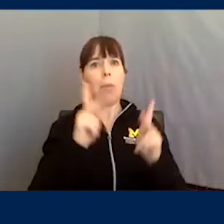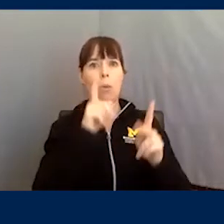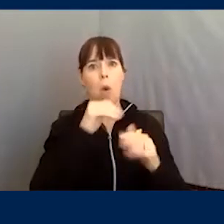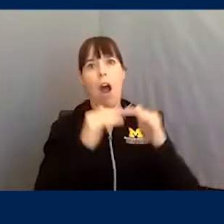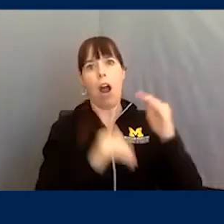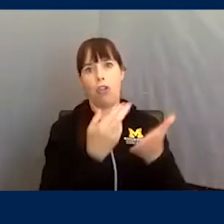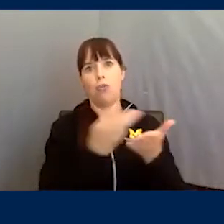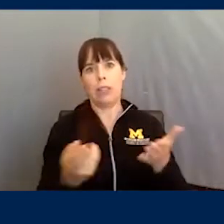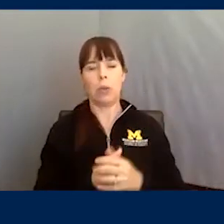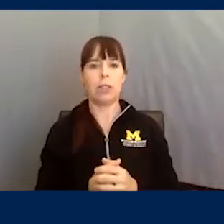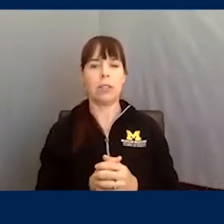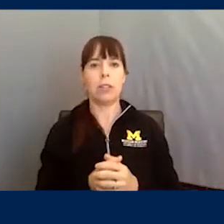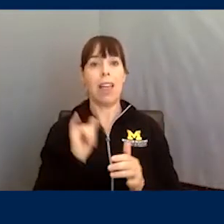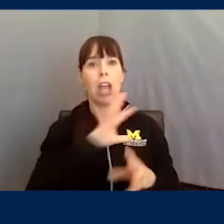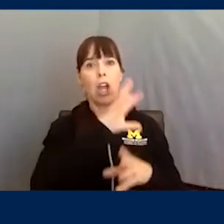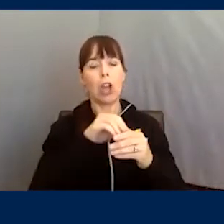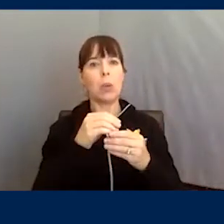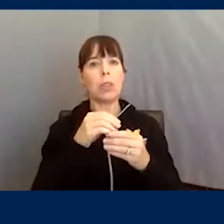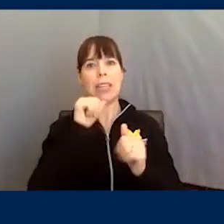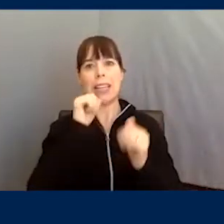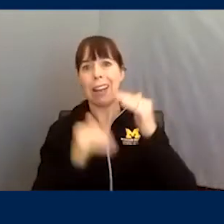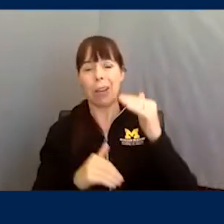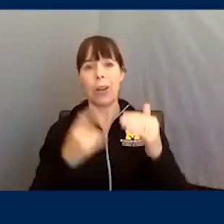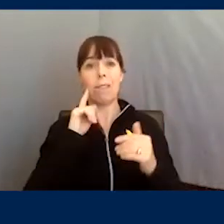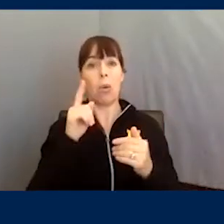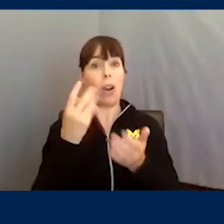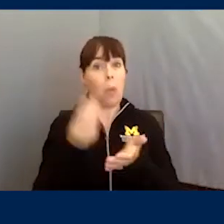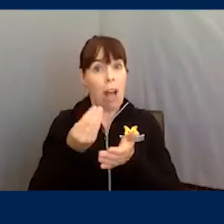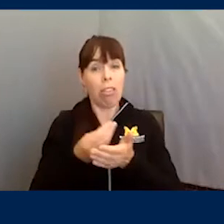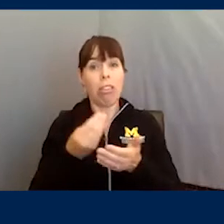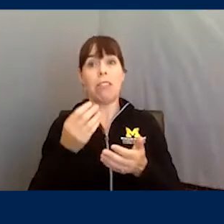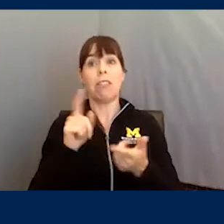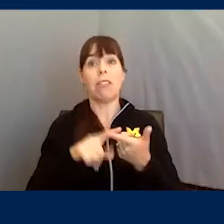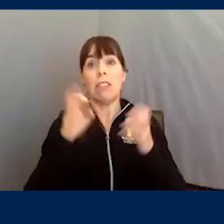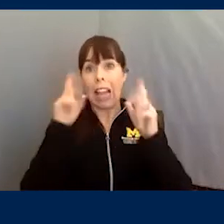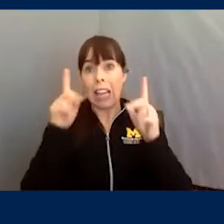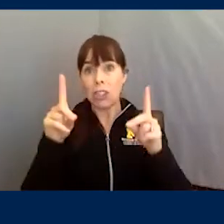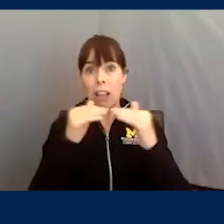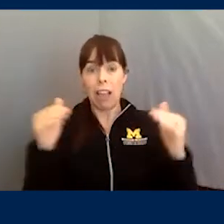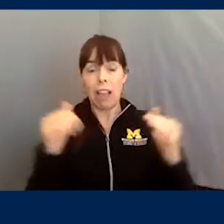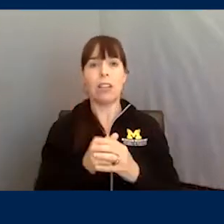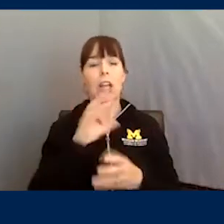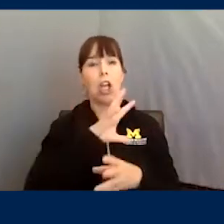And this includes inequities in wealth and education. It includes